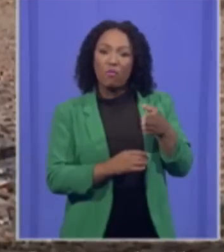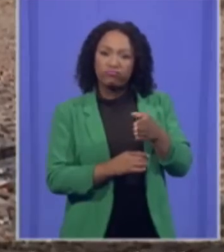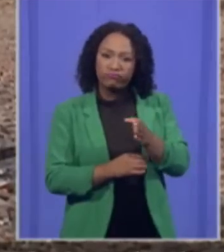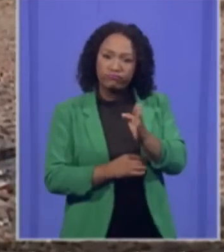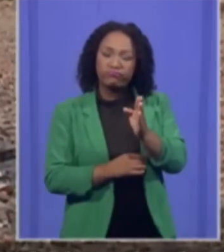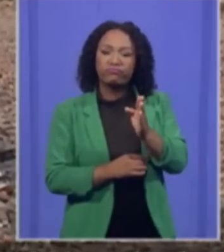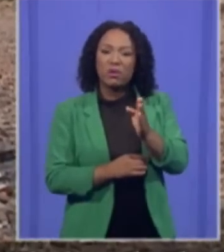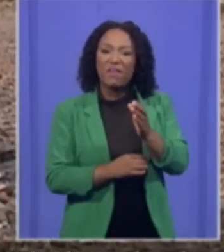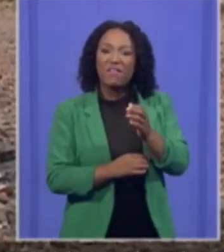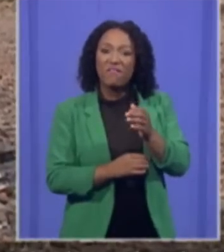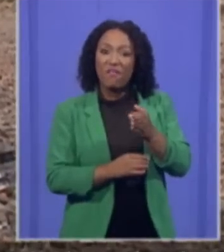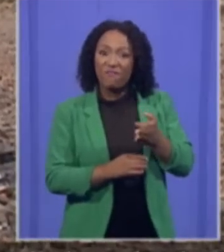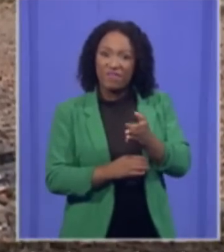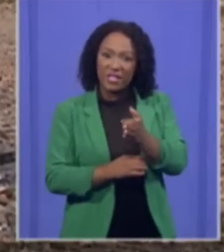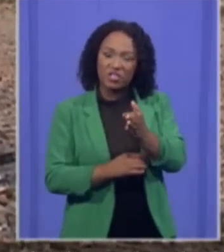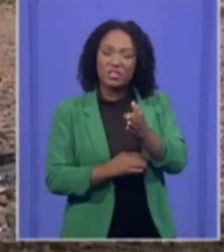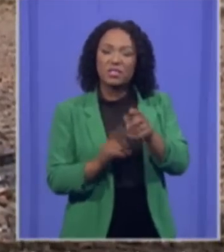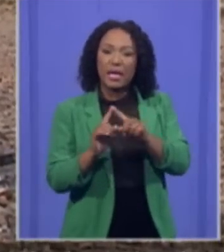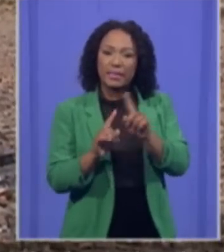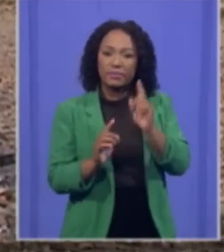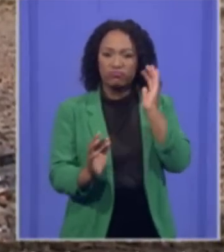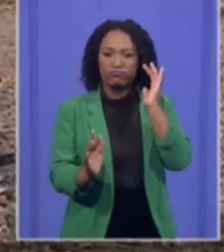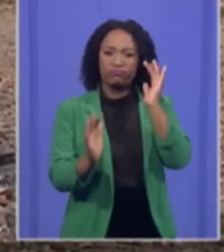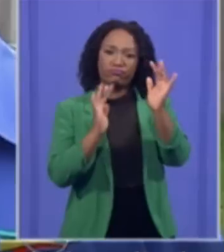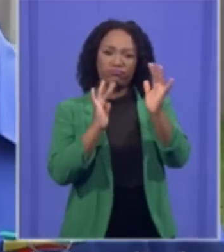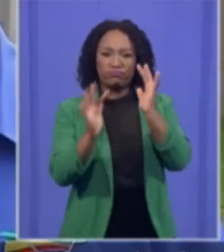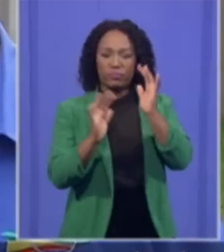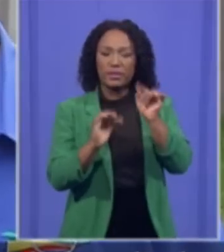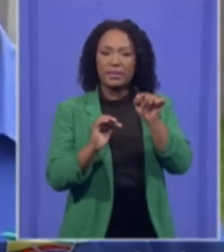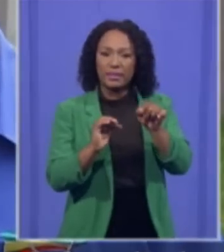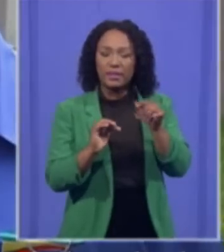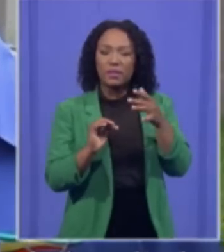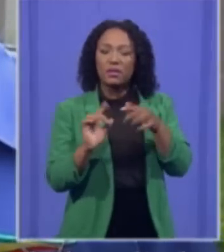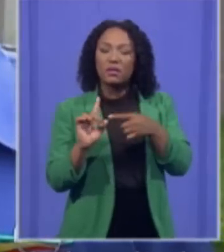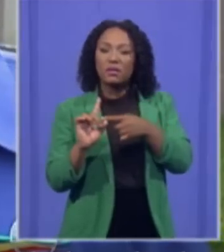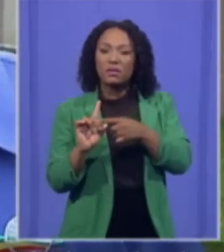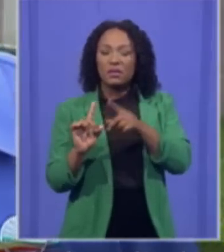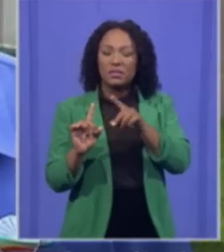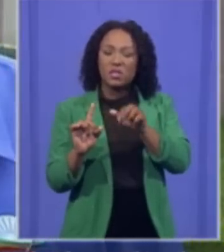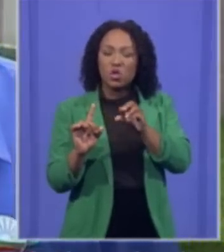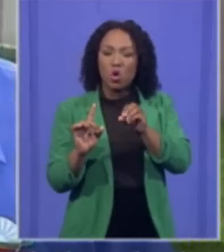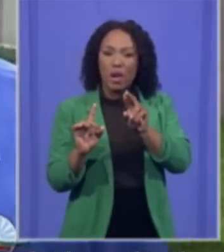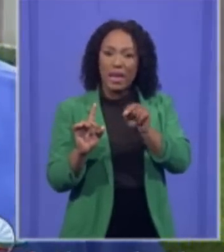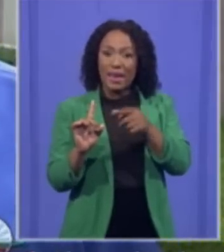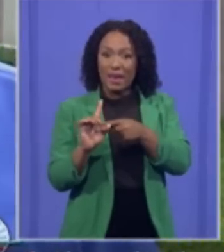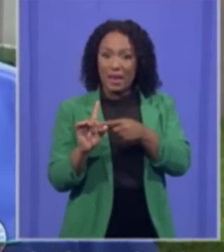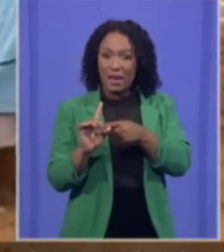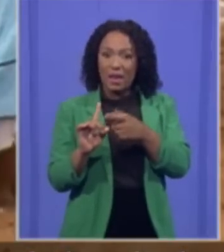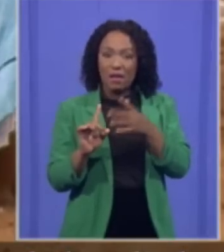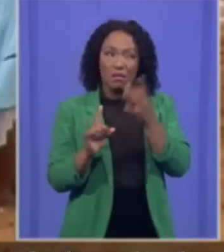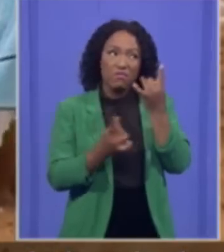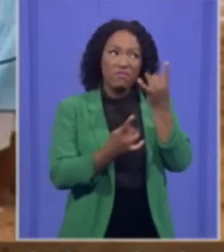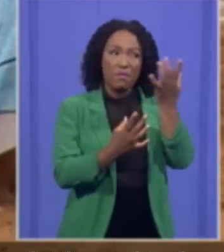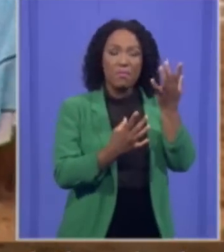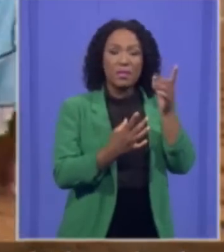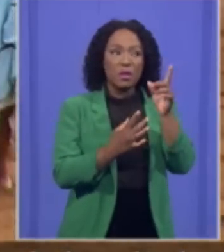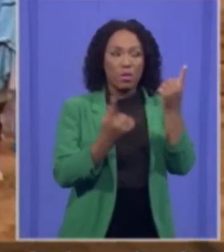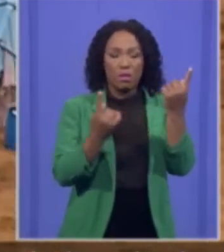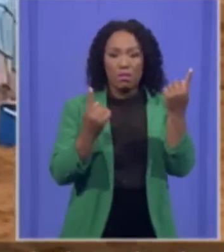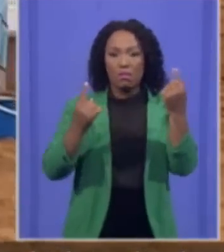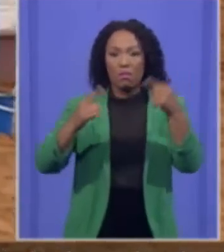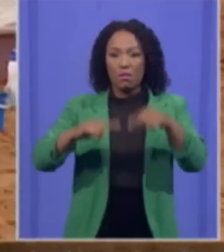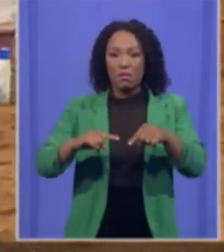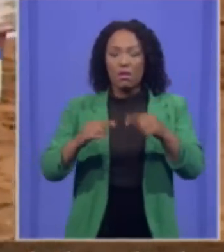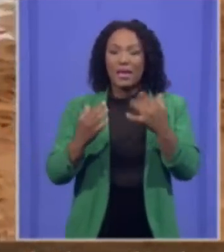Minister of Water and Sanitation. We've received correspondence that they are planning to send the Green Scorpions also to come